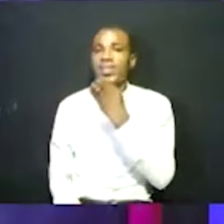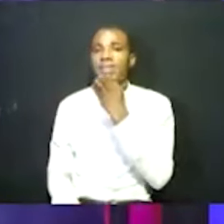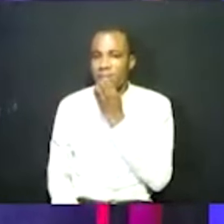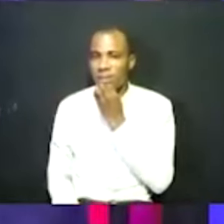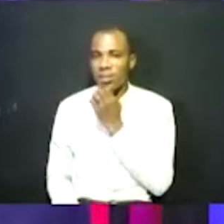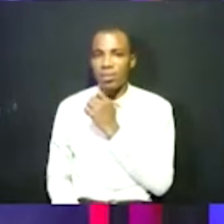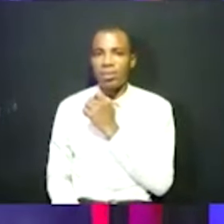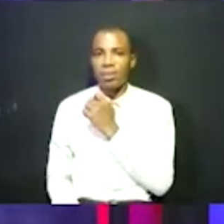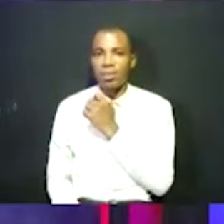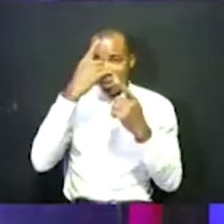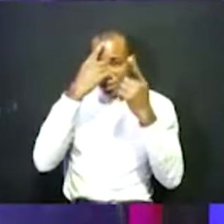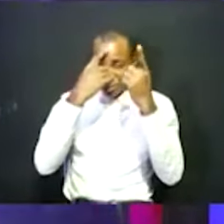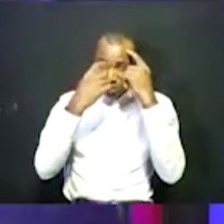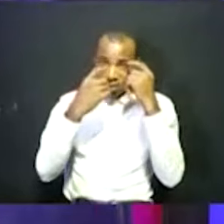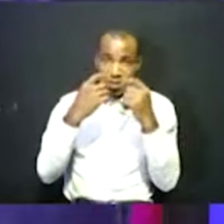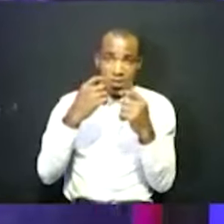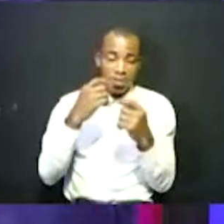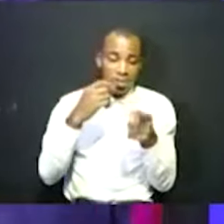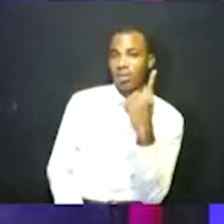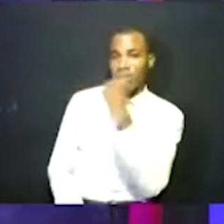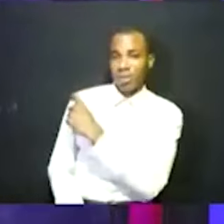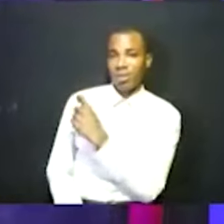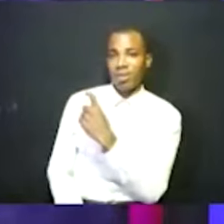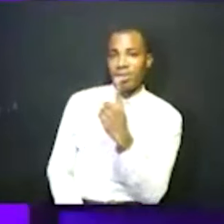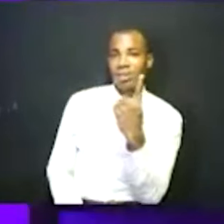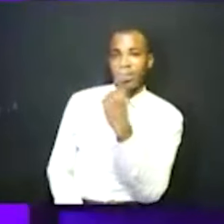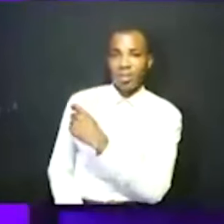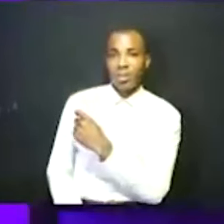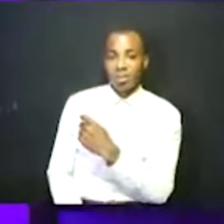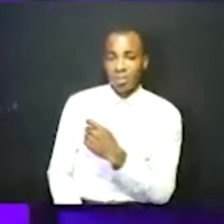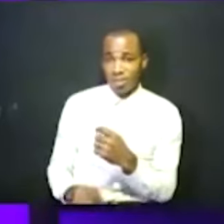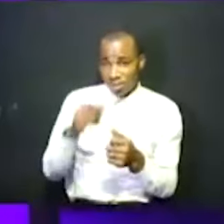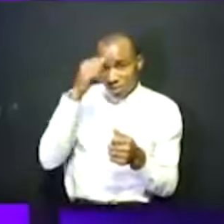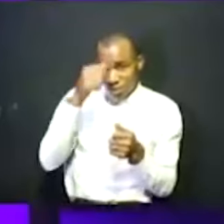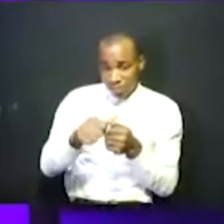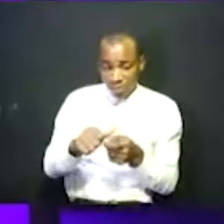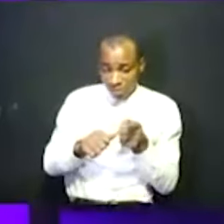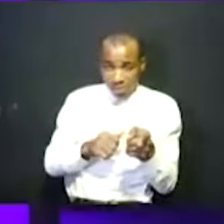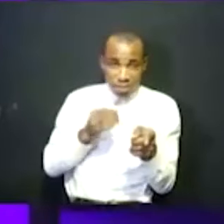This lady who was questioning me, Mrs. Ruth Peel, she comes from a home.